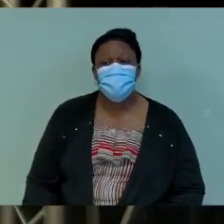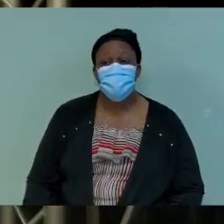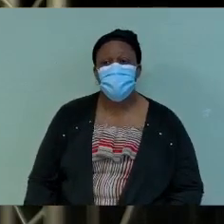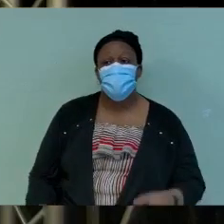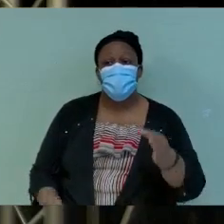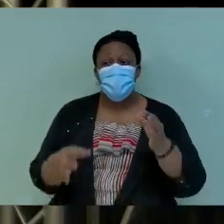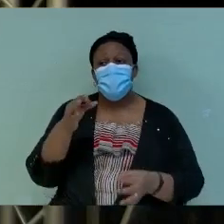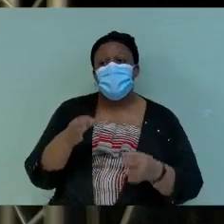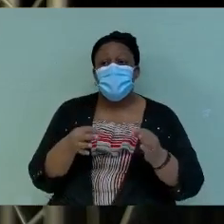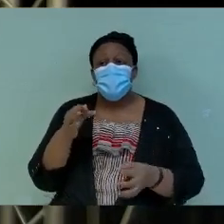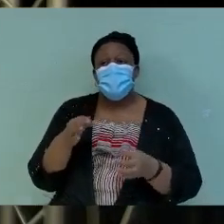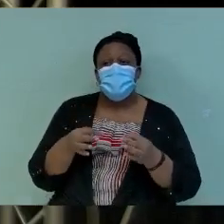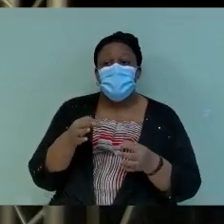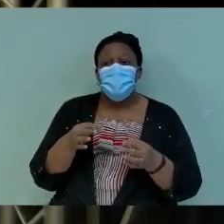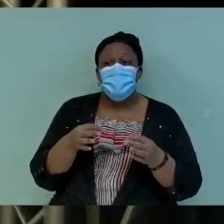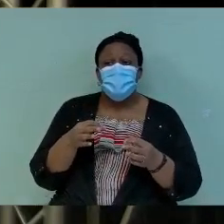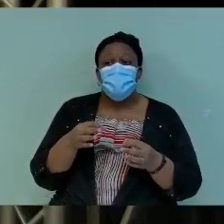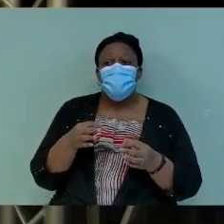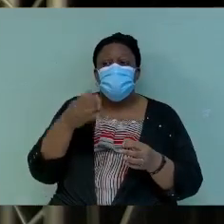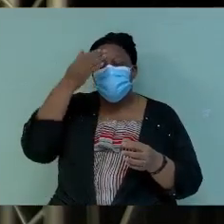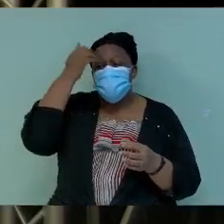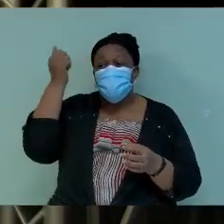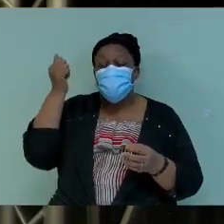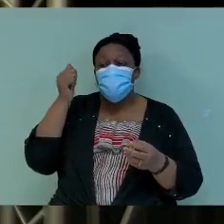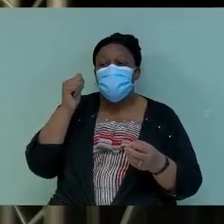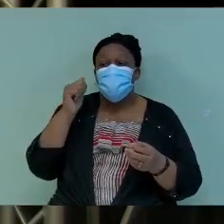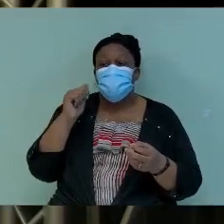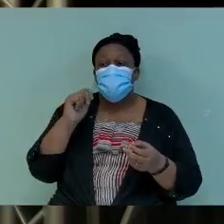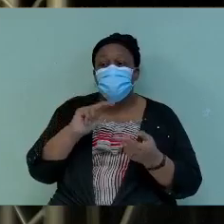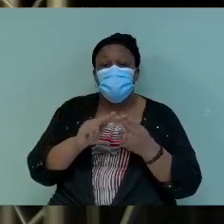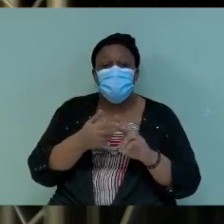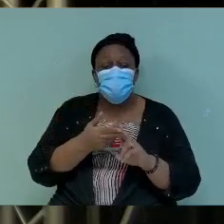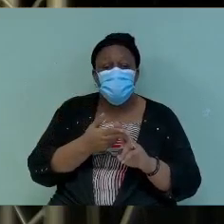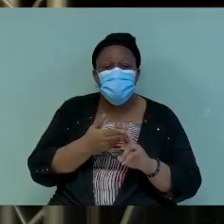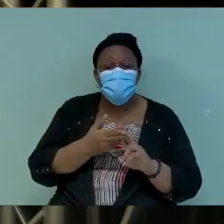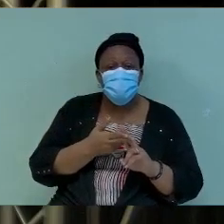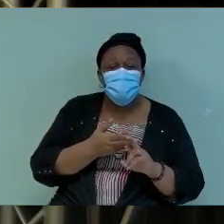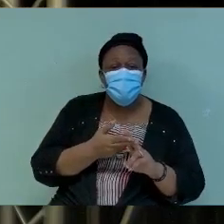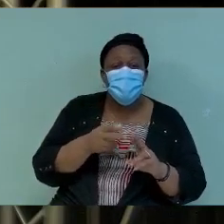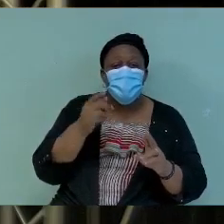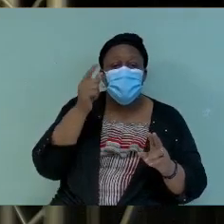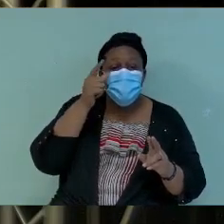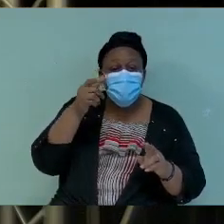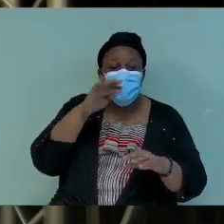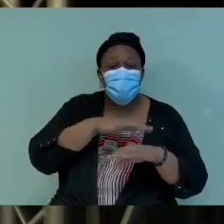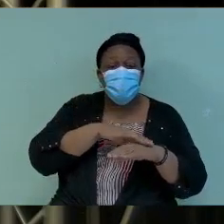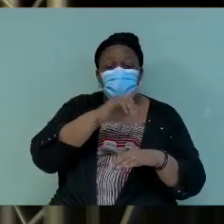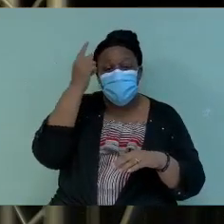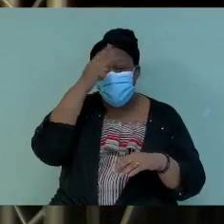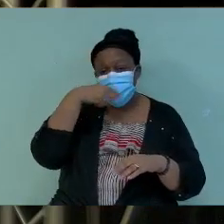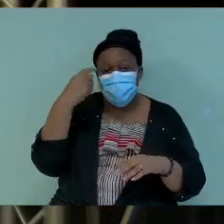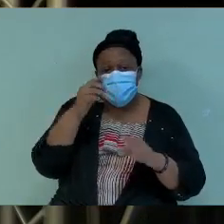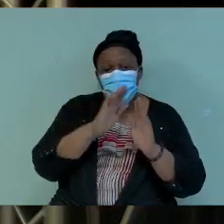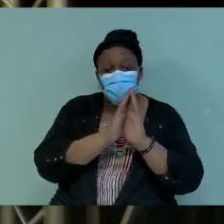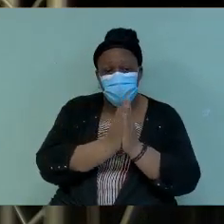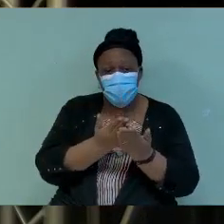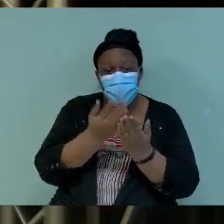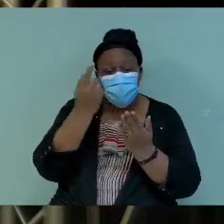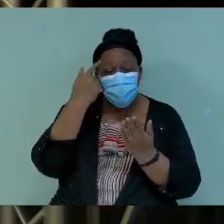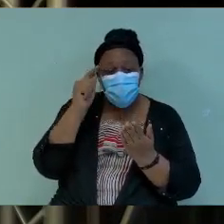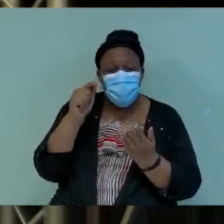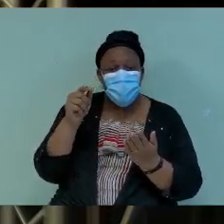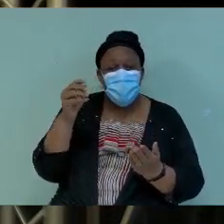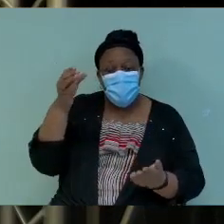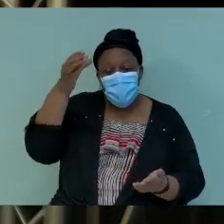numbers mentioned, please check the St. Kitts Mental Health Association Facebook page. We will continue to keep that